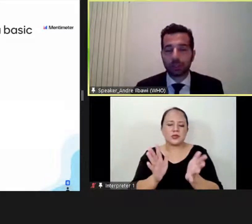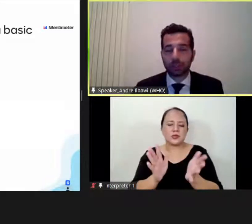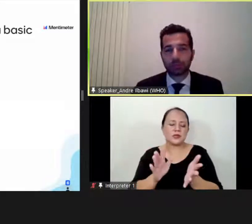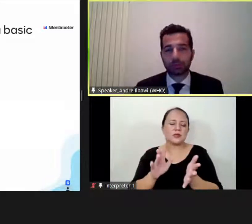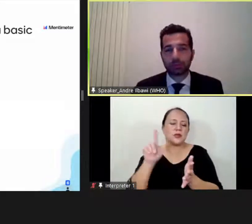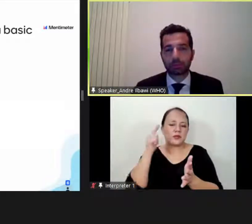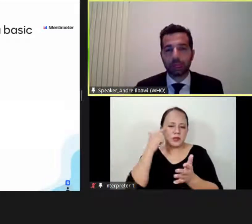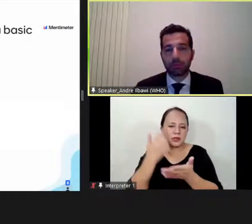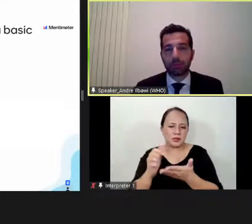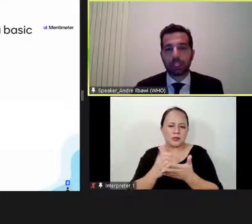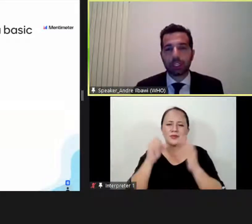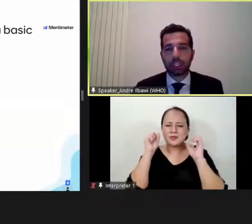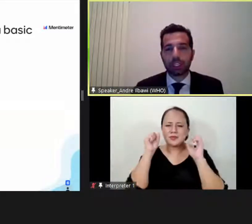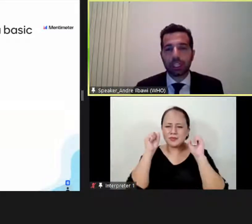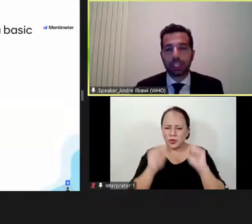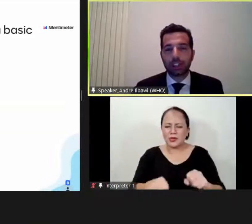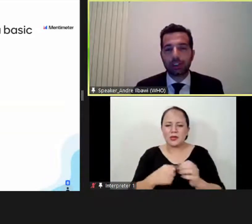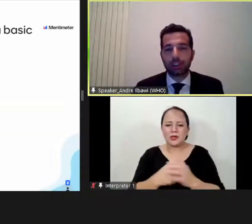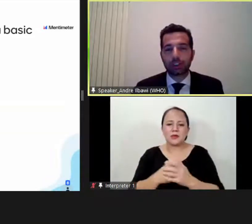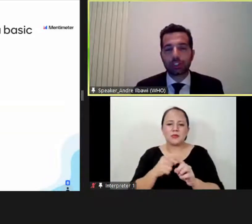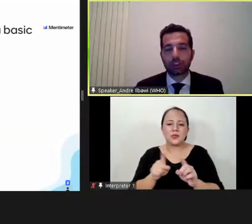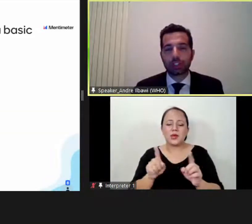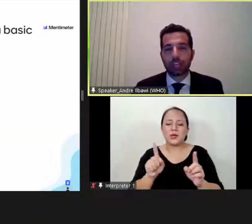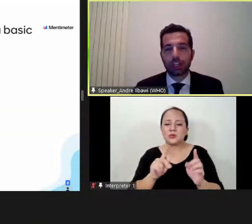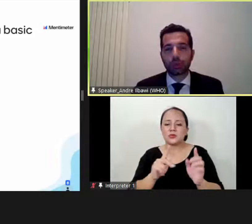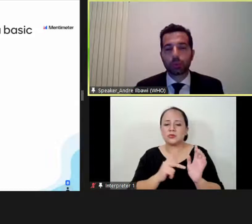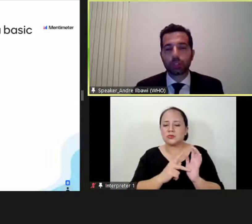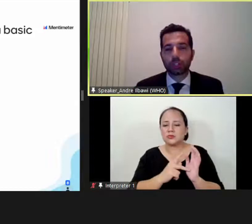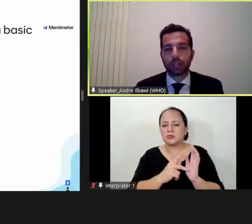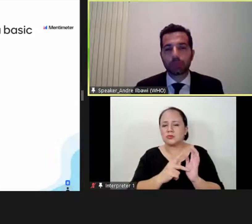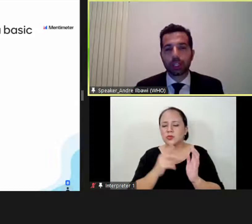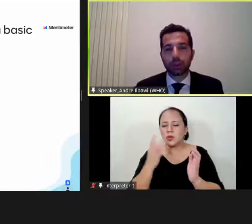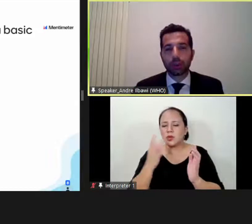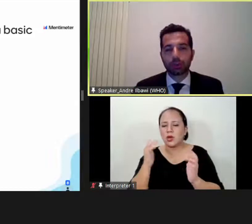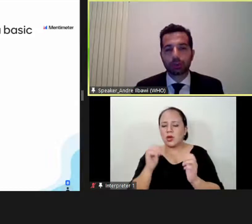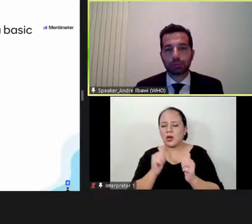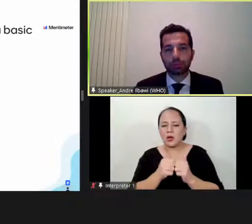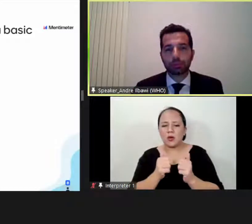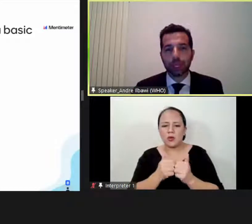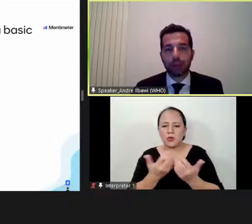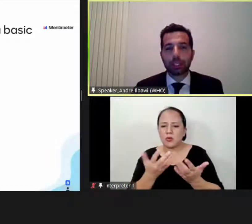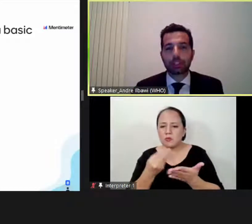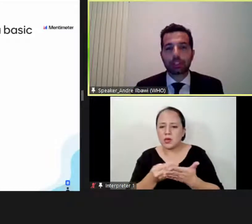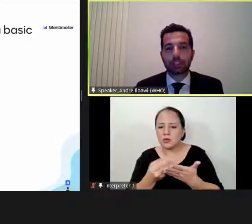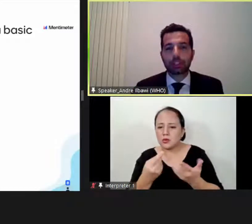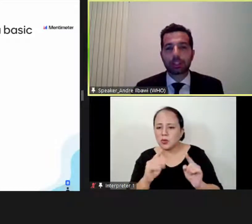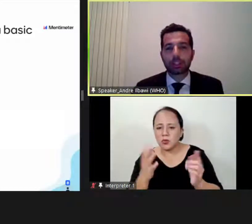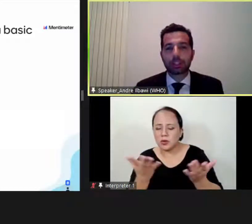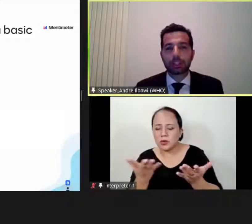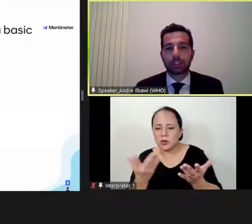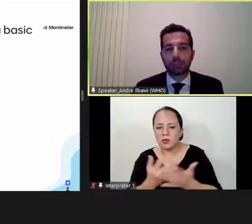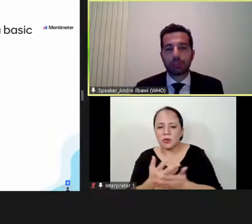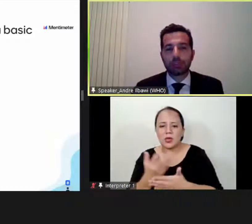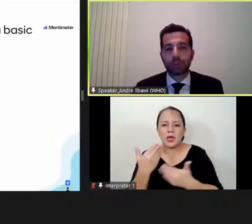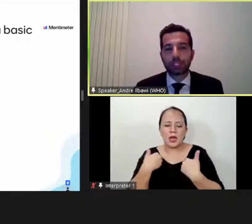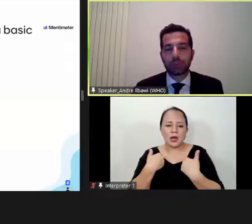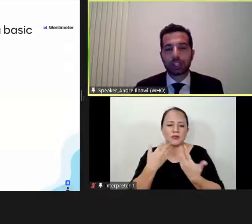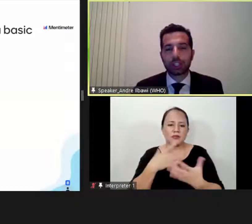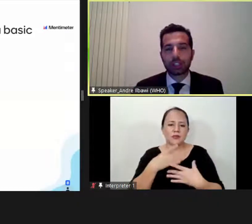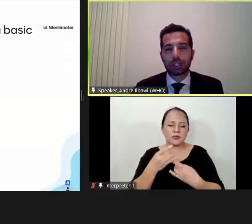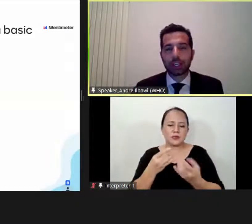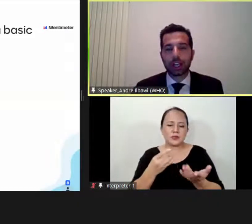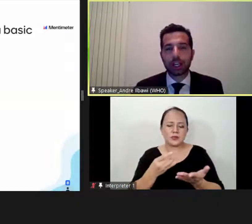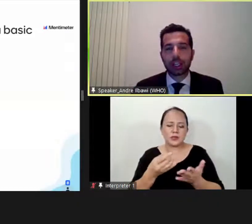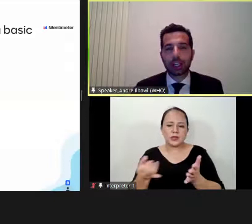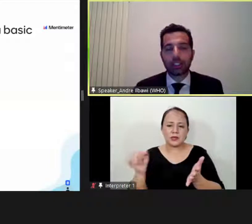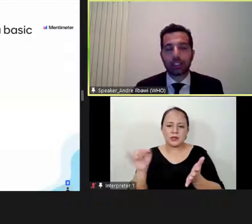feasible. But the key here is to understand where should that money go? Because there is an interest in focusing